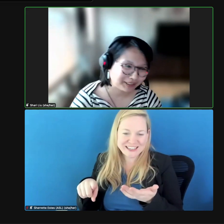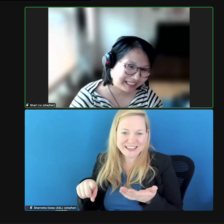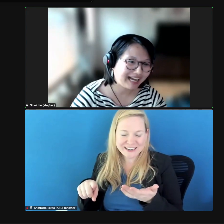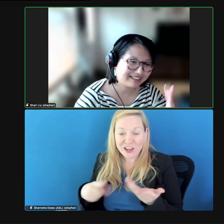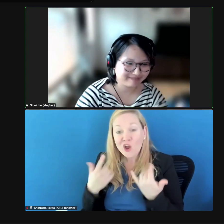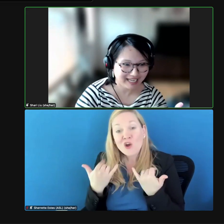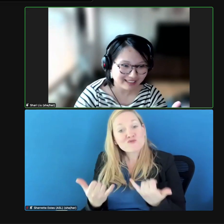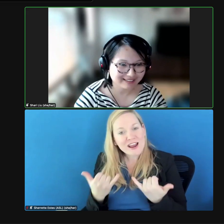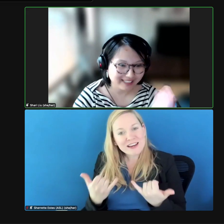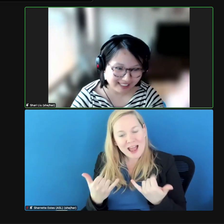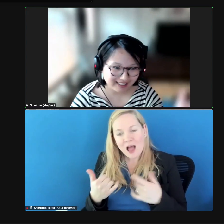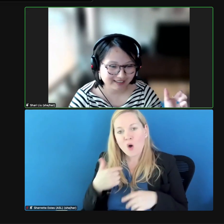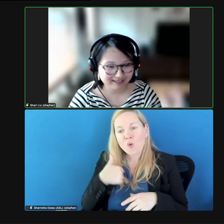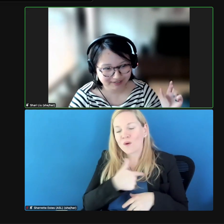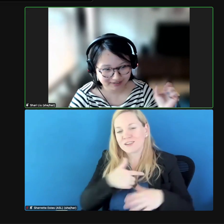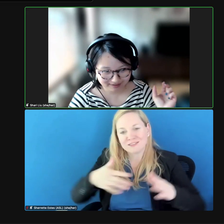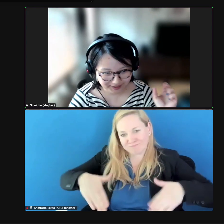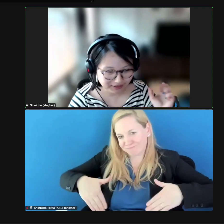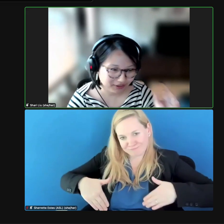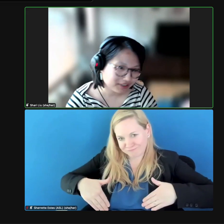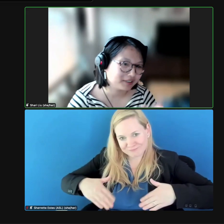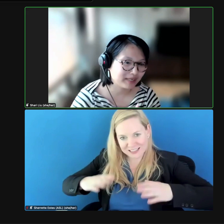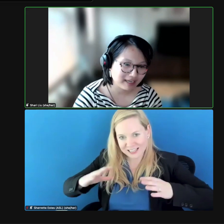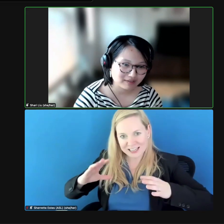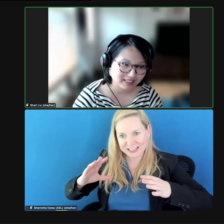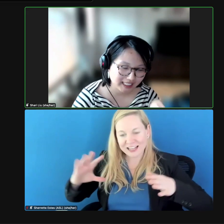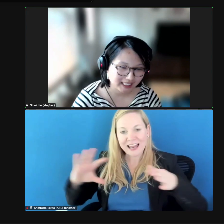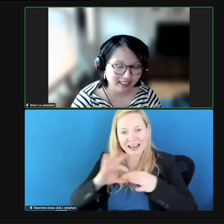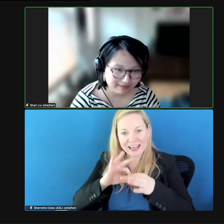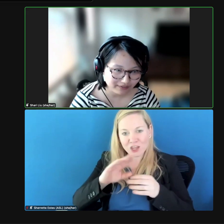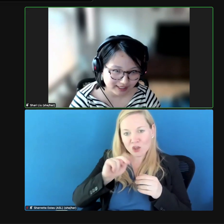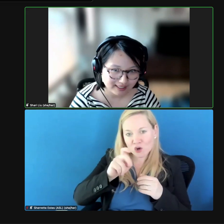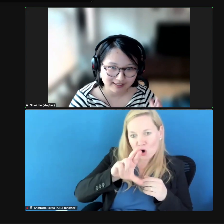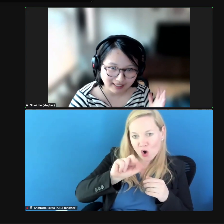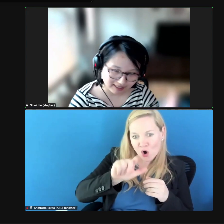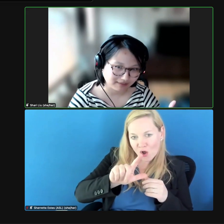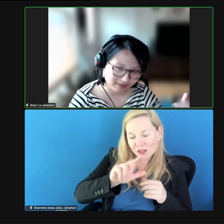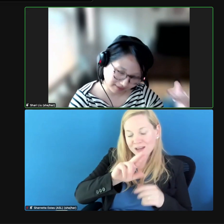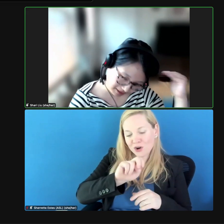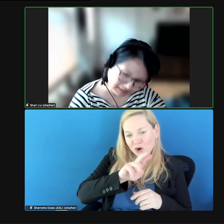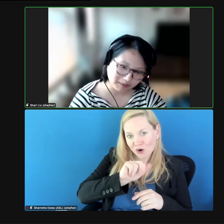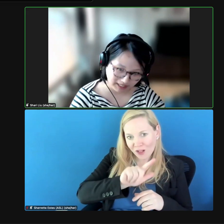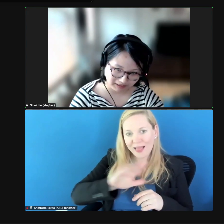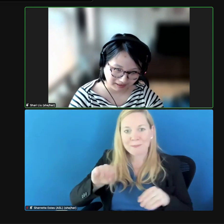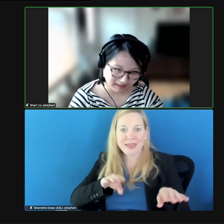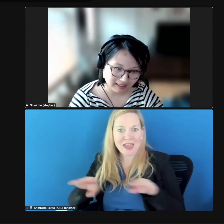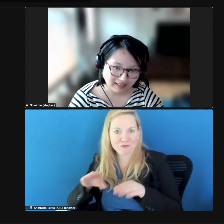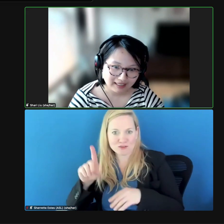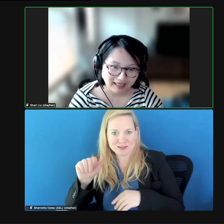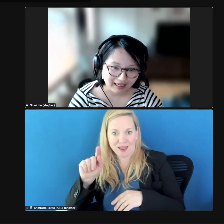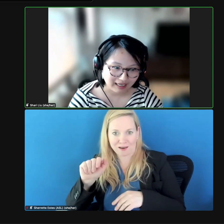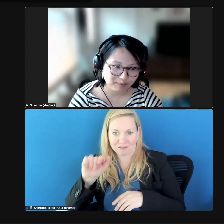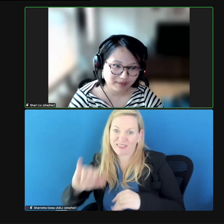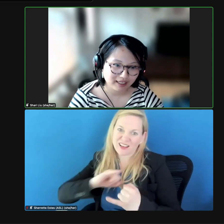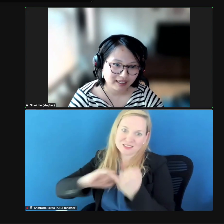right now, we're not yet linking neural and behavioral data in infants. That's kind of the ultimate goal.